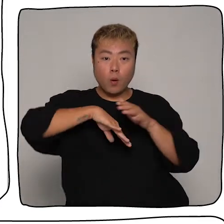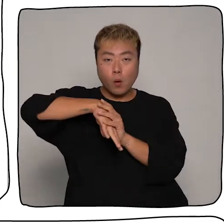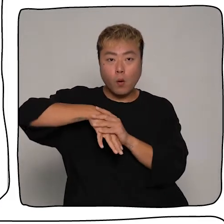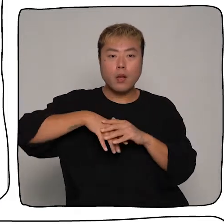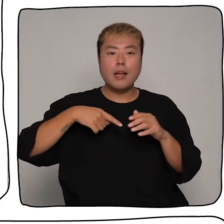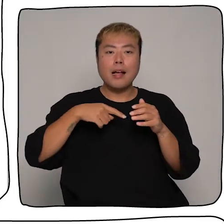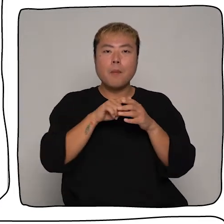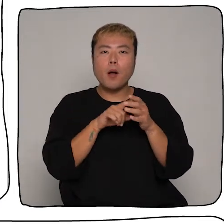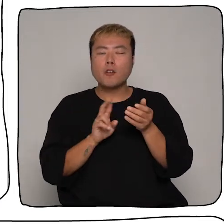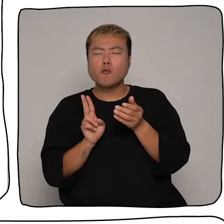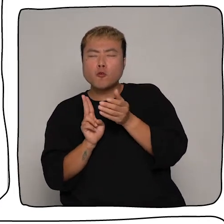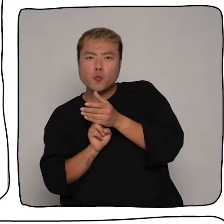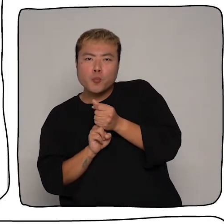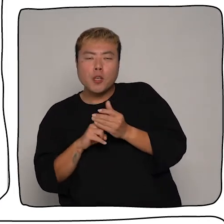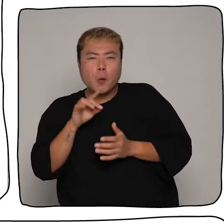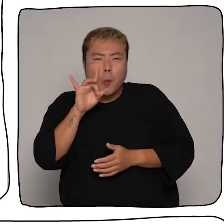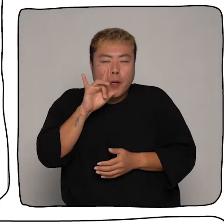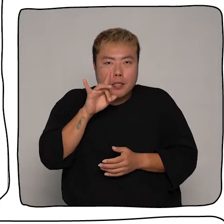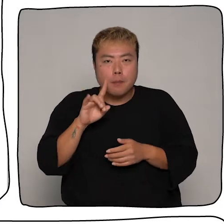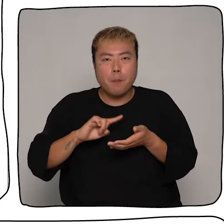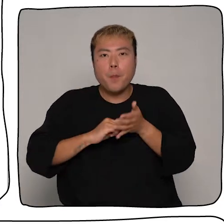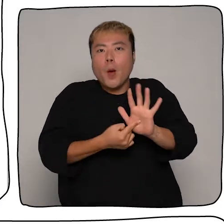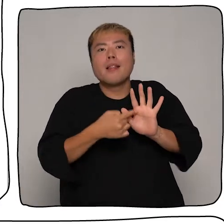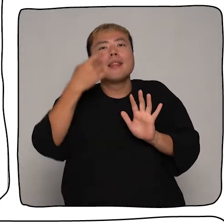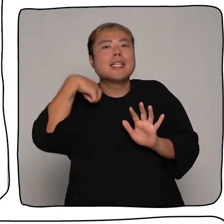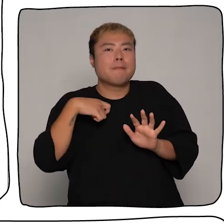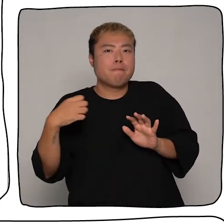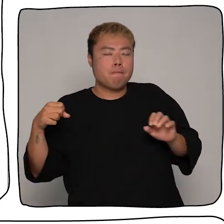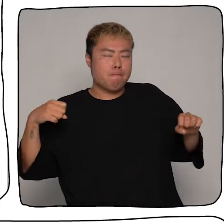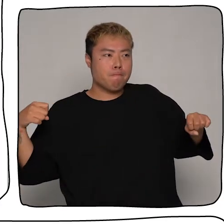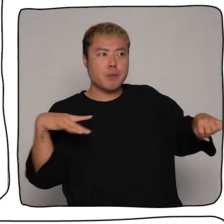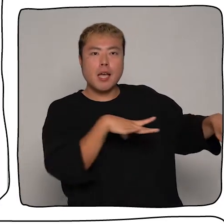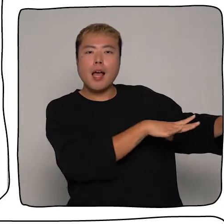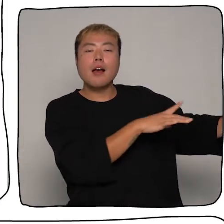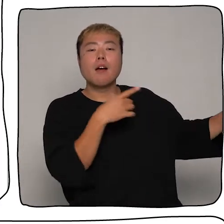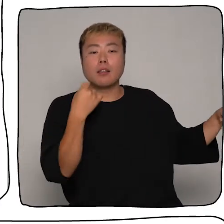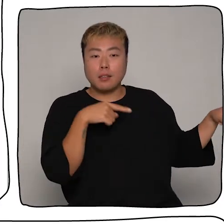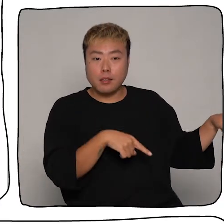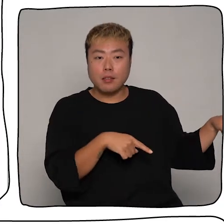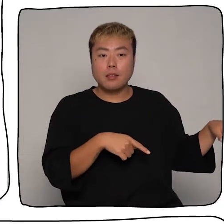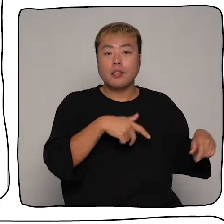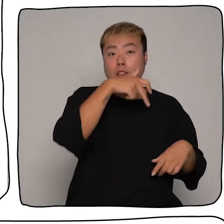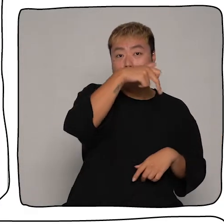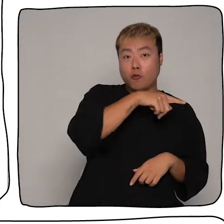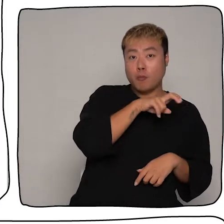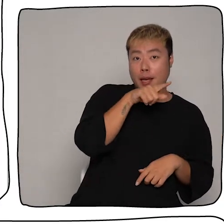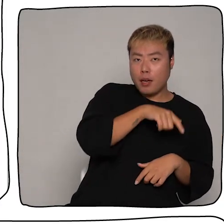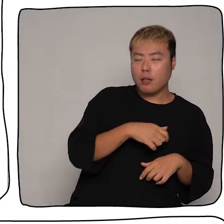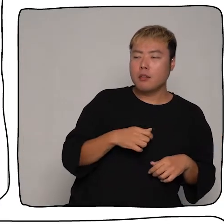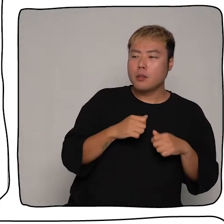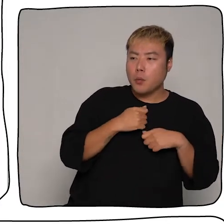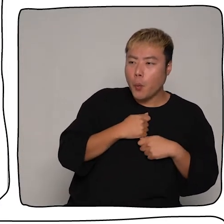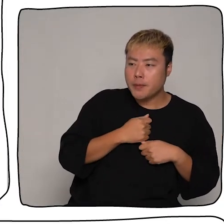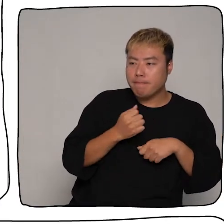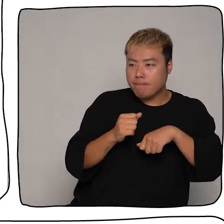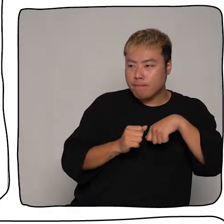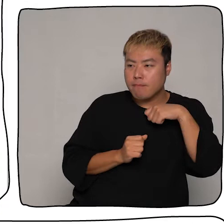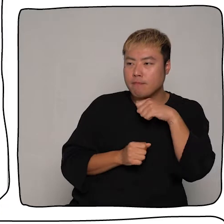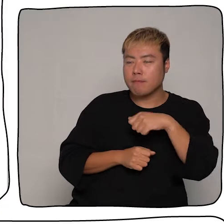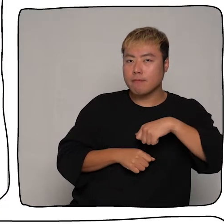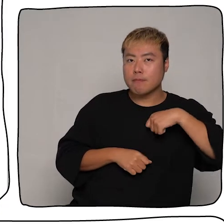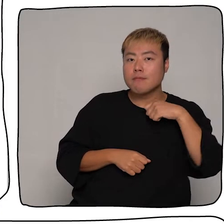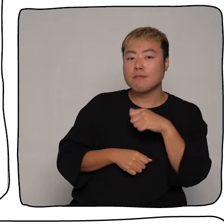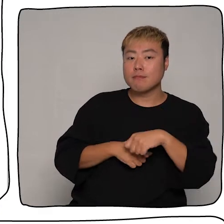the surface of the hand revealed. Kumagaya's cautious manner of handling a